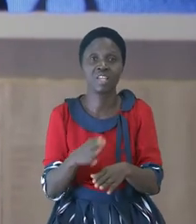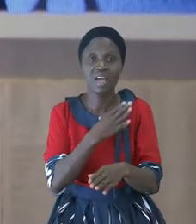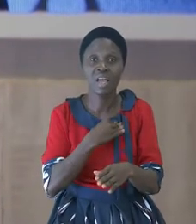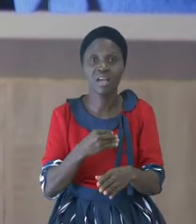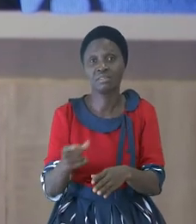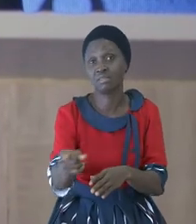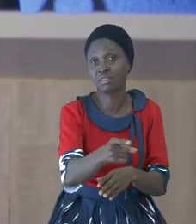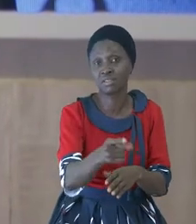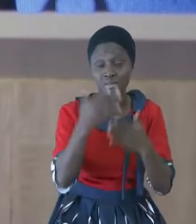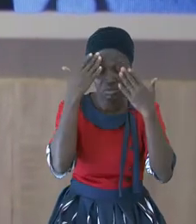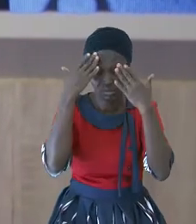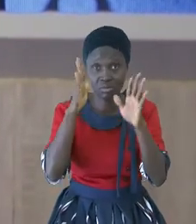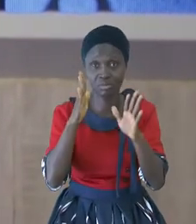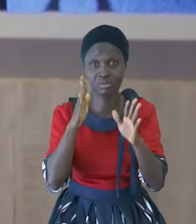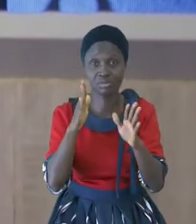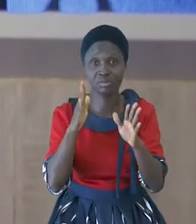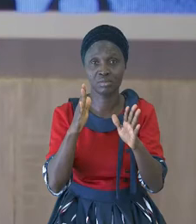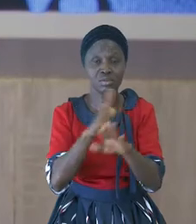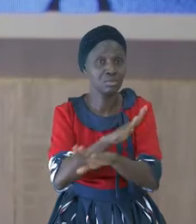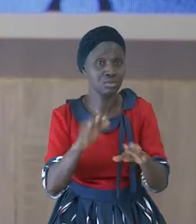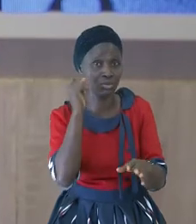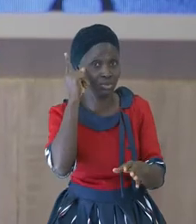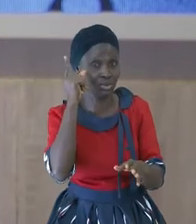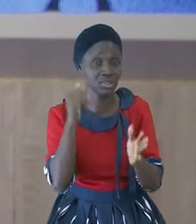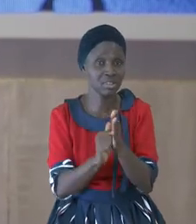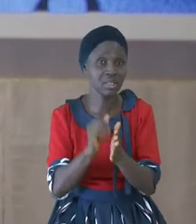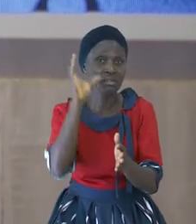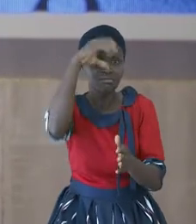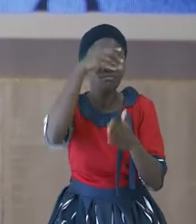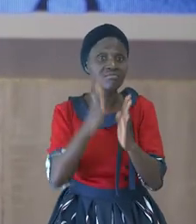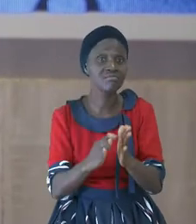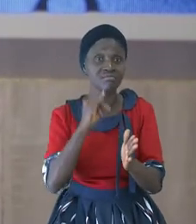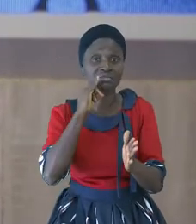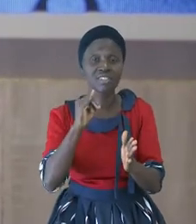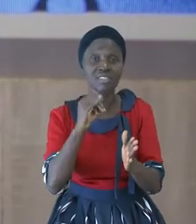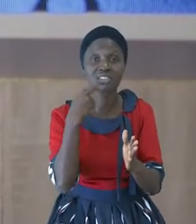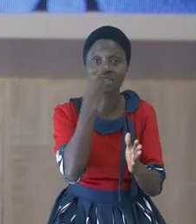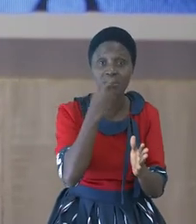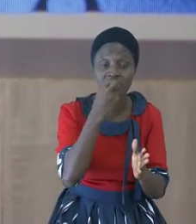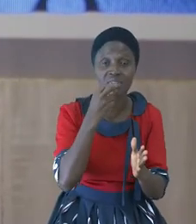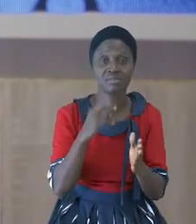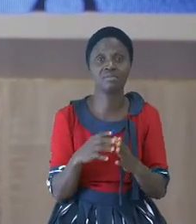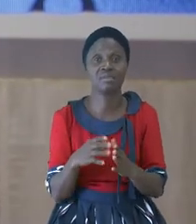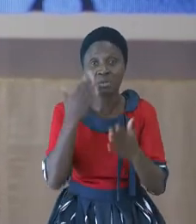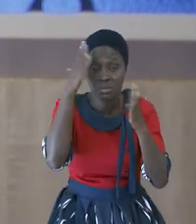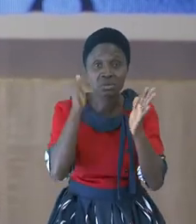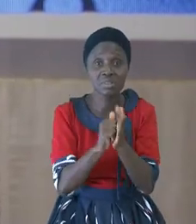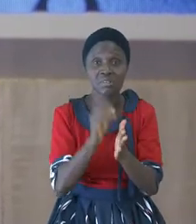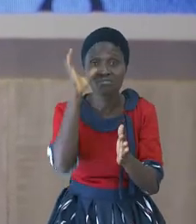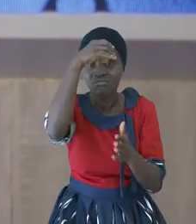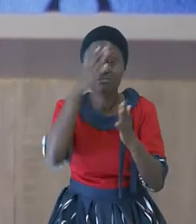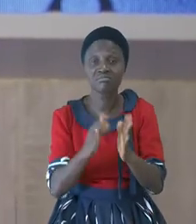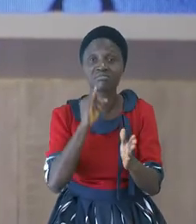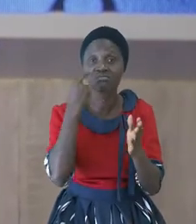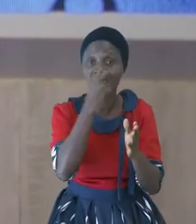understand the stranger is speaking. And because they do not know a stranger is speaking, they